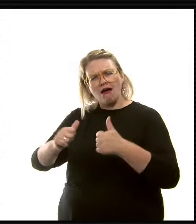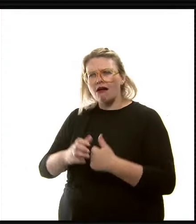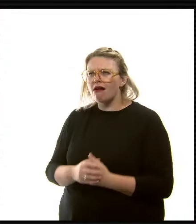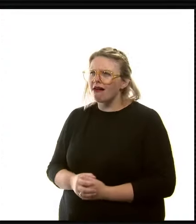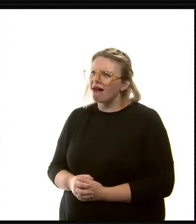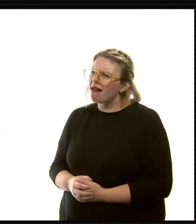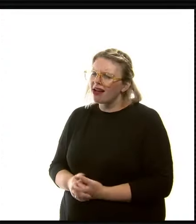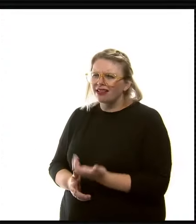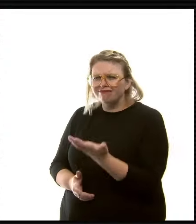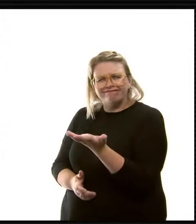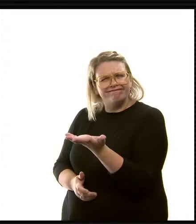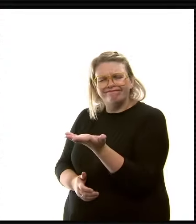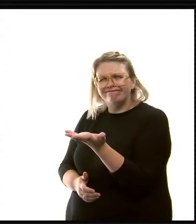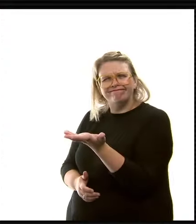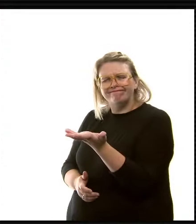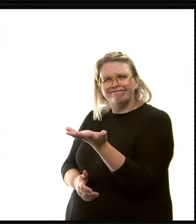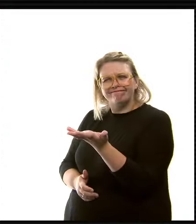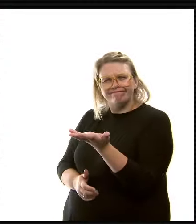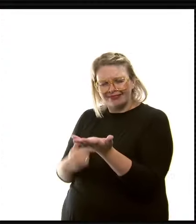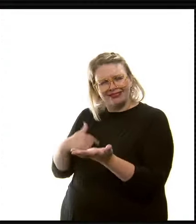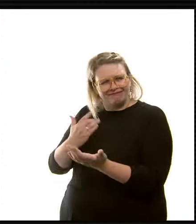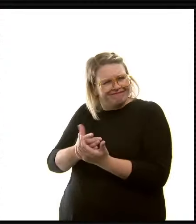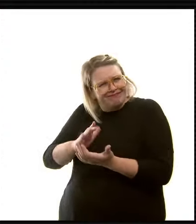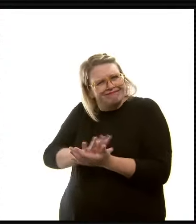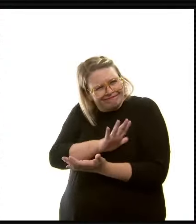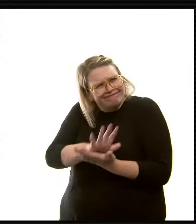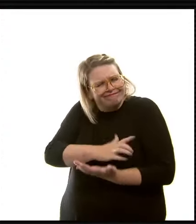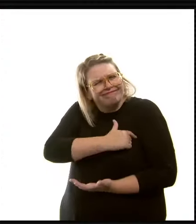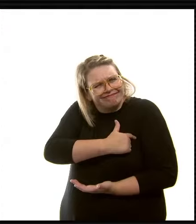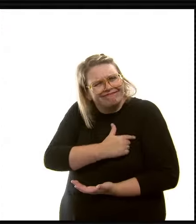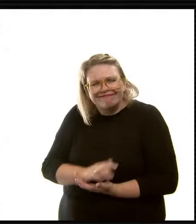It's just something that brings me a lot of joy.